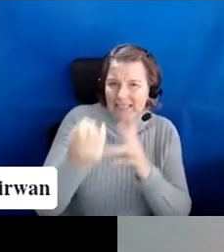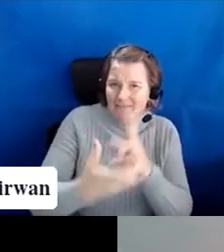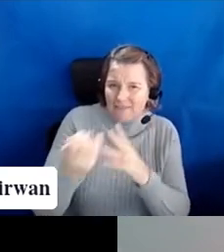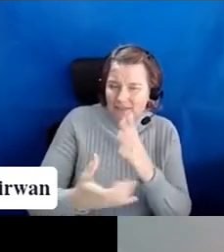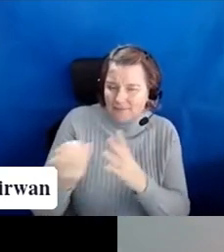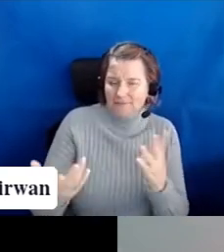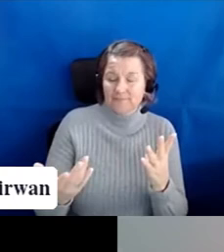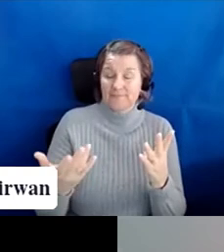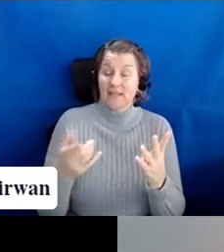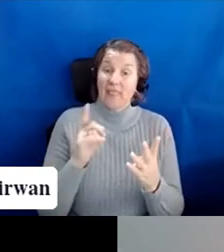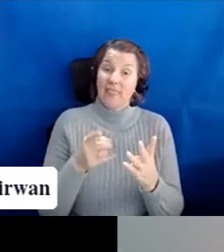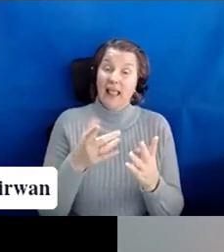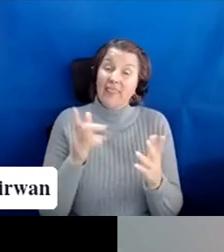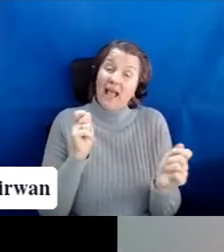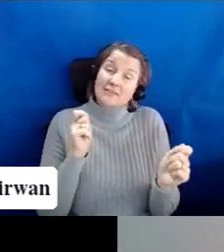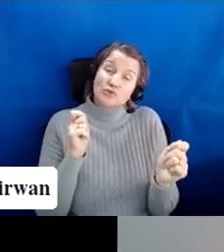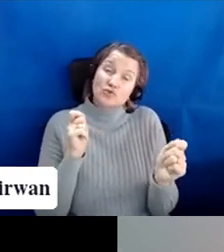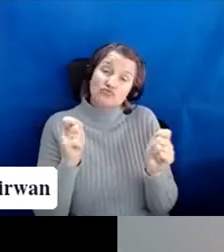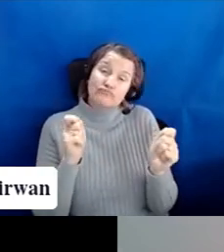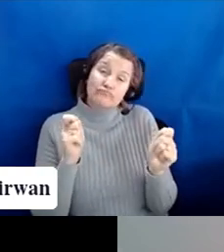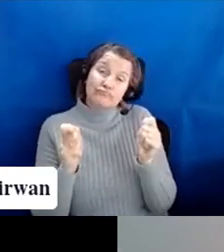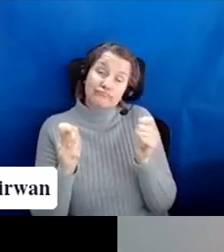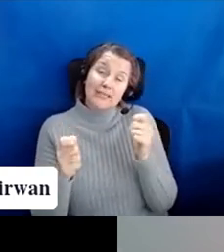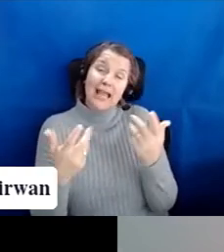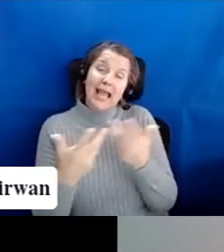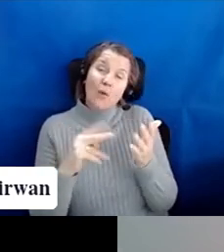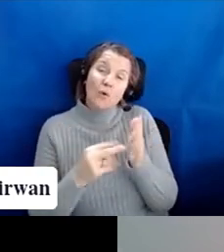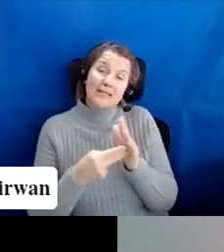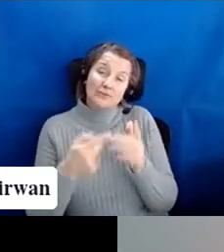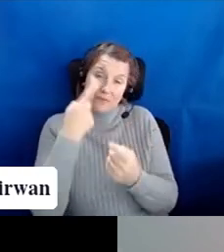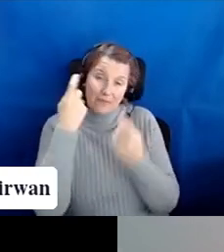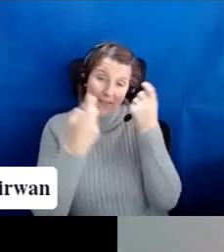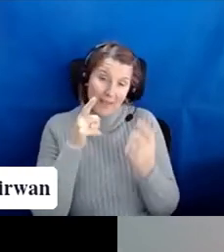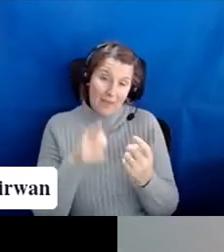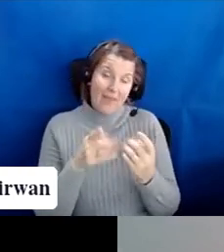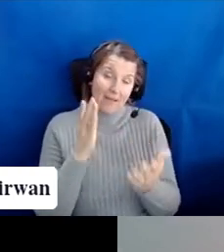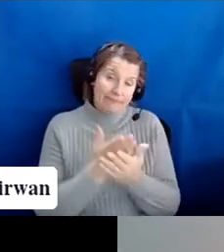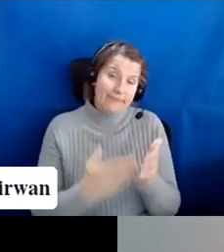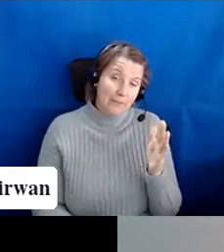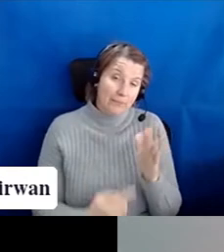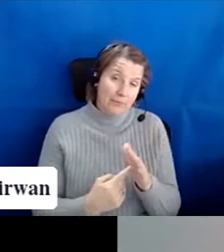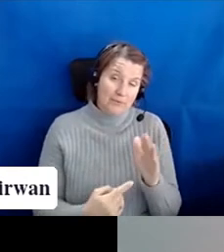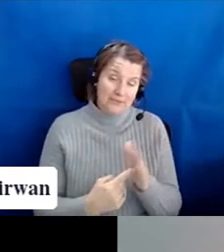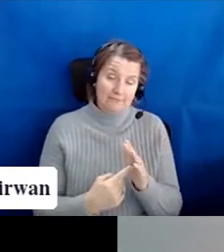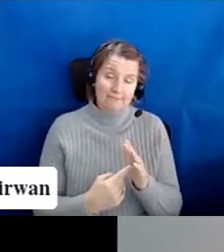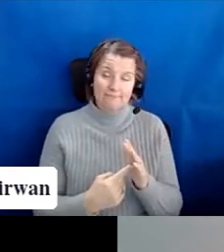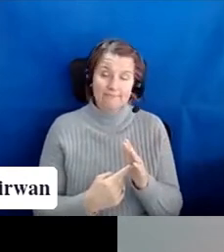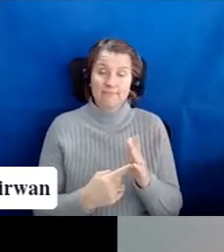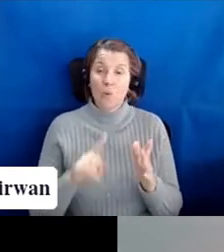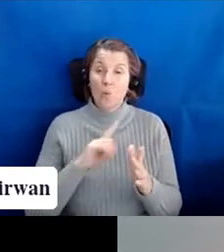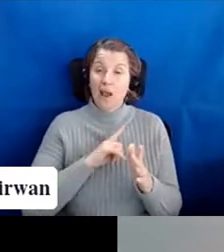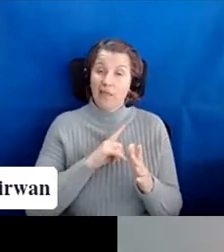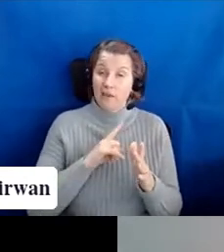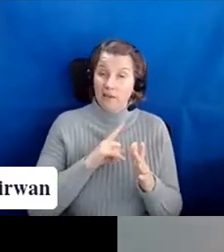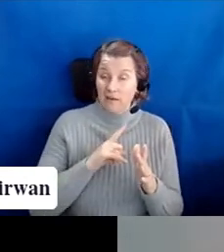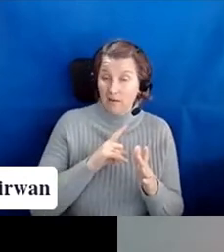how organizations think about that, I think is really, really, really important. Because the progression and the development of